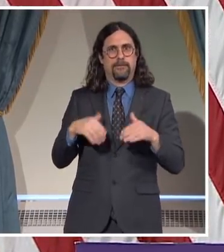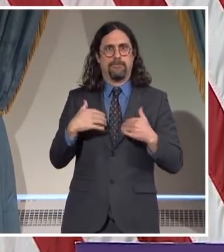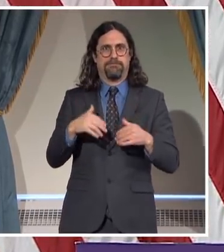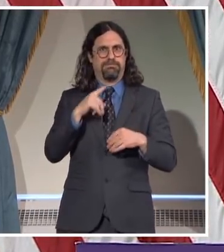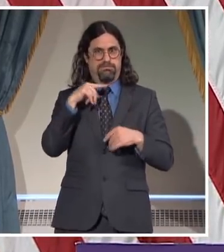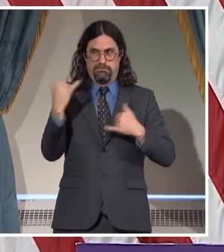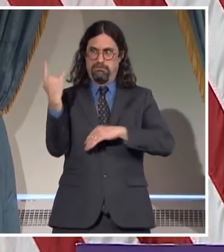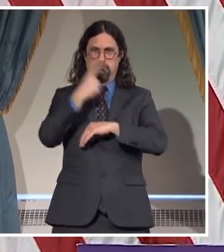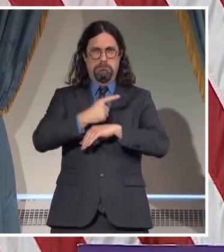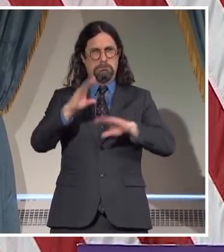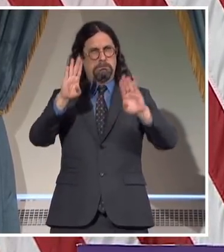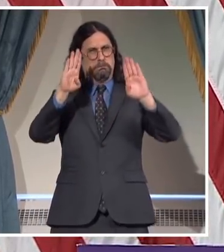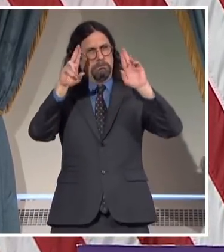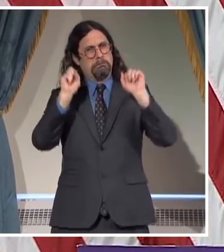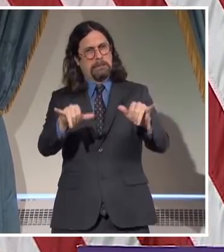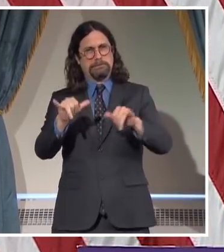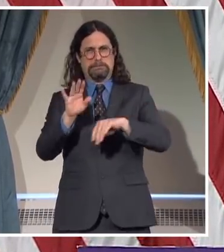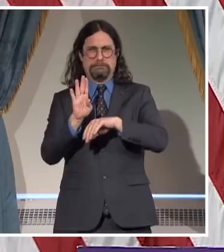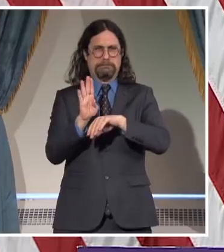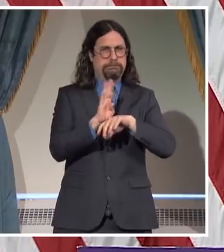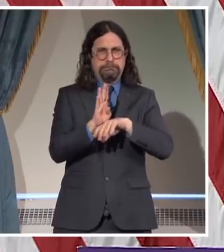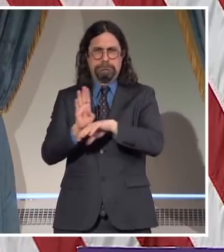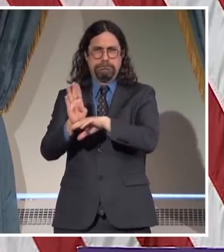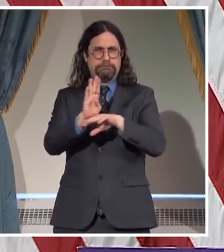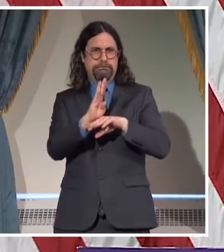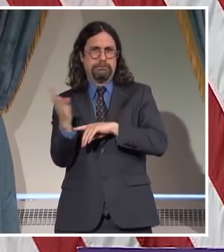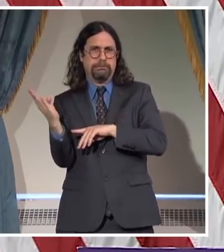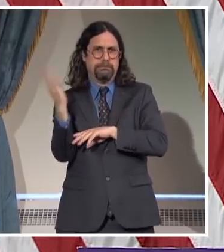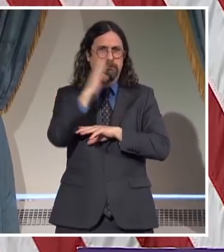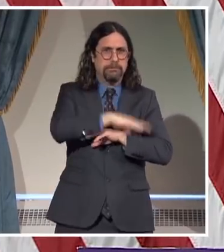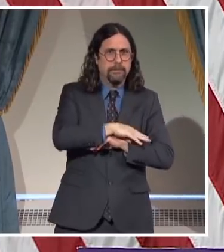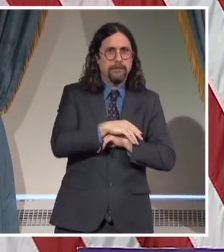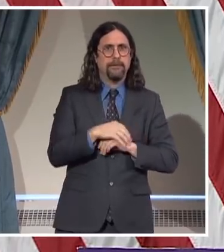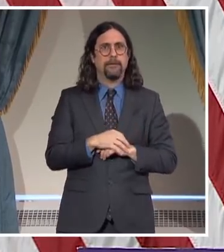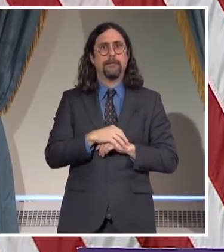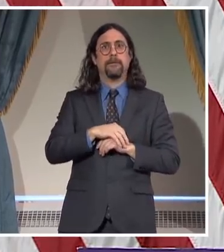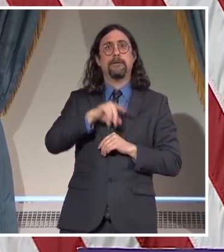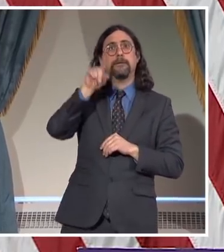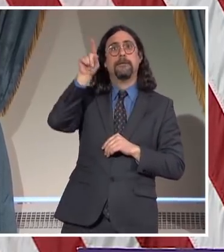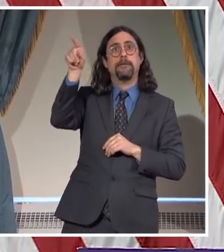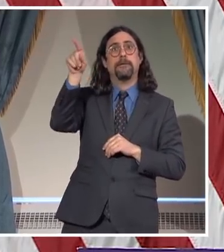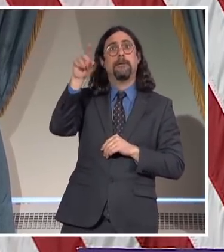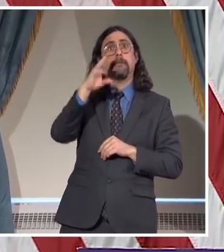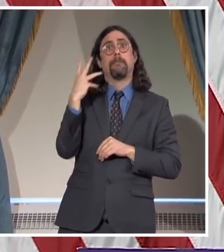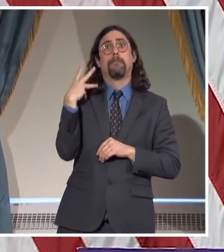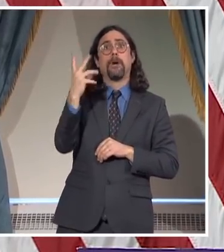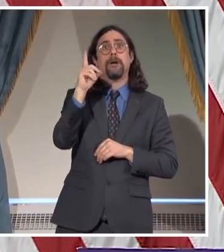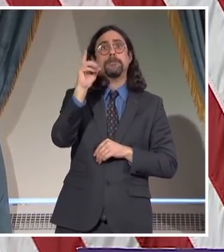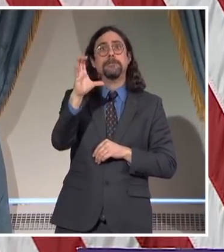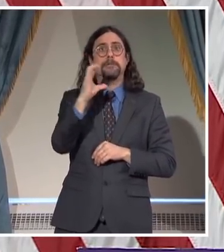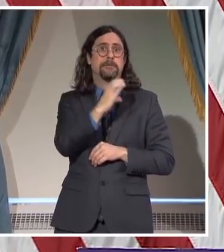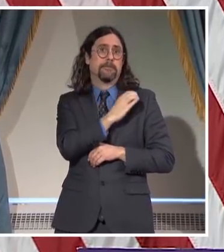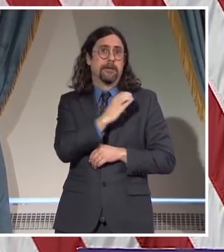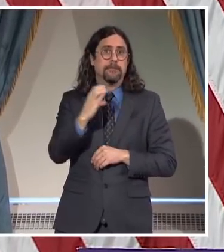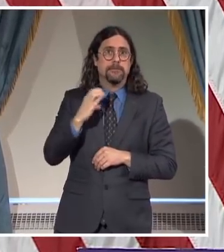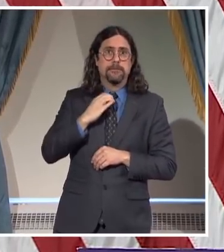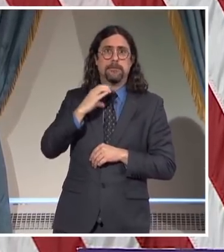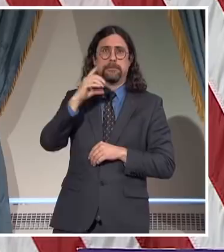also in Washington that will mean a lot for us, and I'm going to speak about that in a moment.